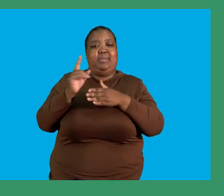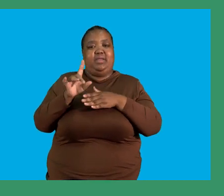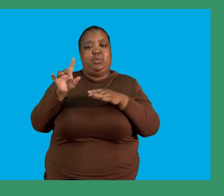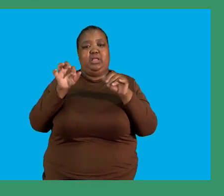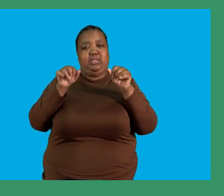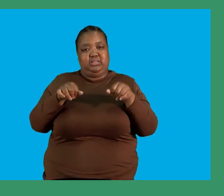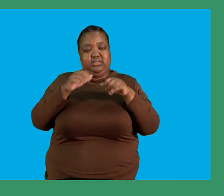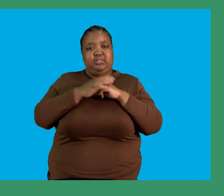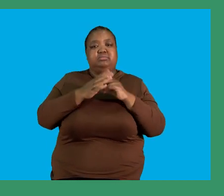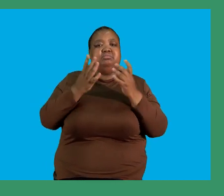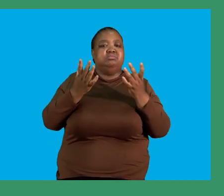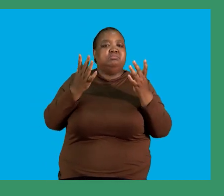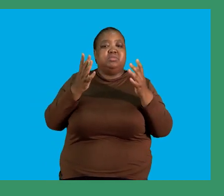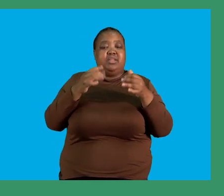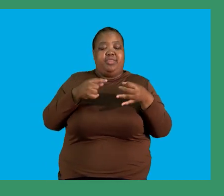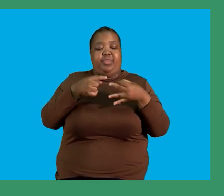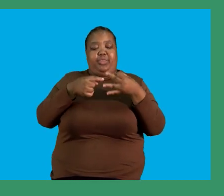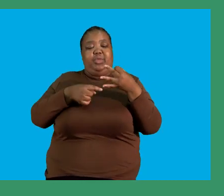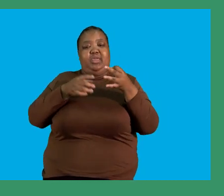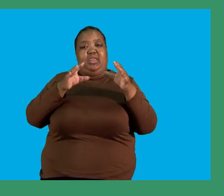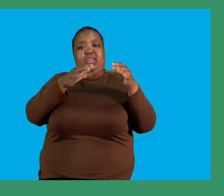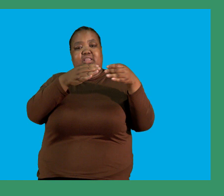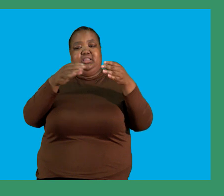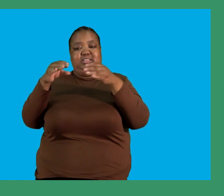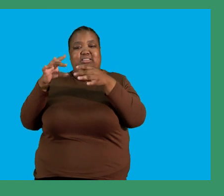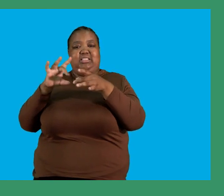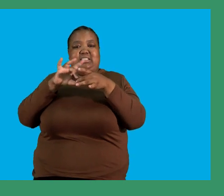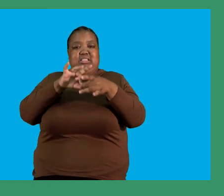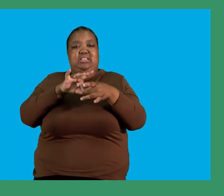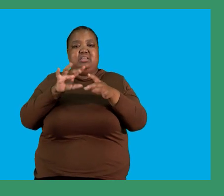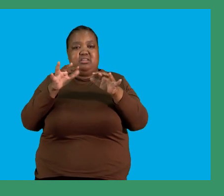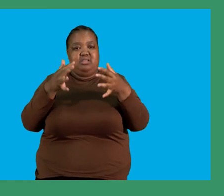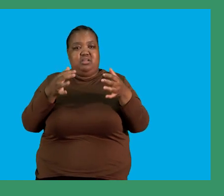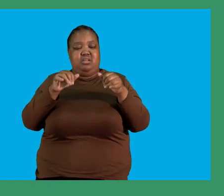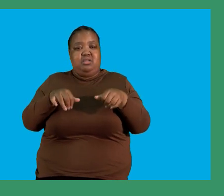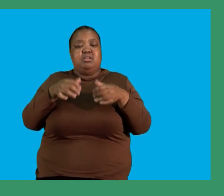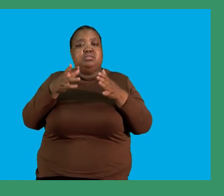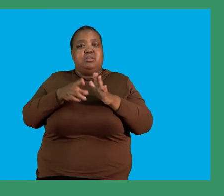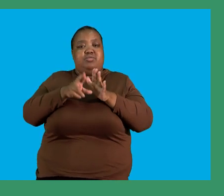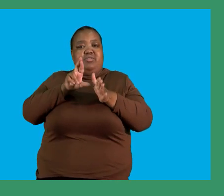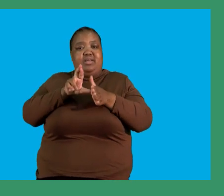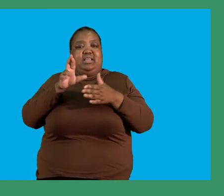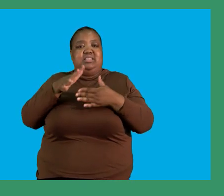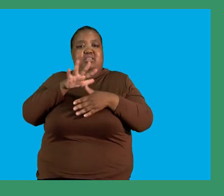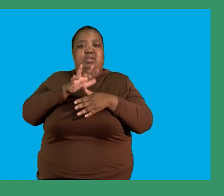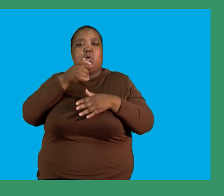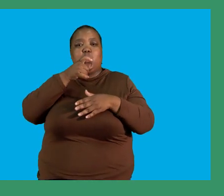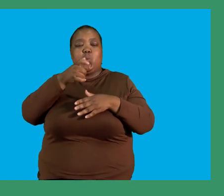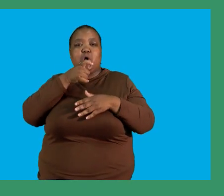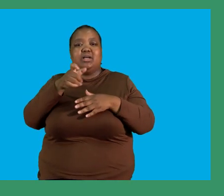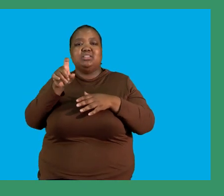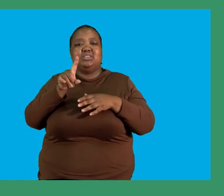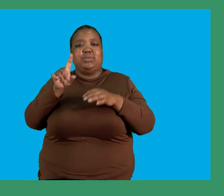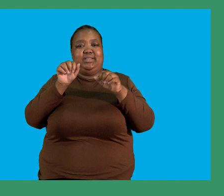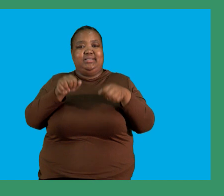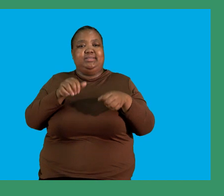the three sectors link, or we look at their interrelatedness. Now, the revising keywords that you are going to